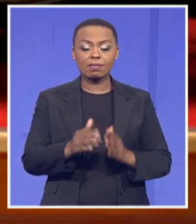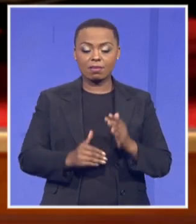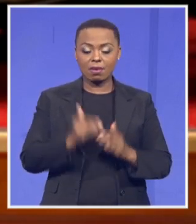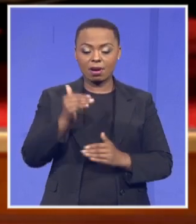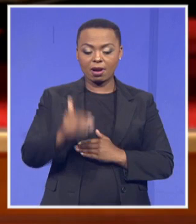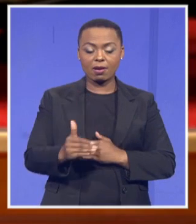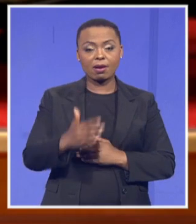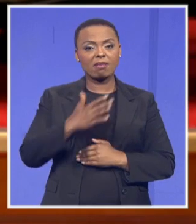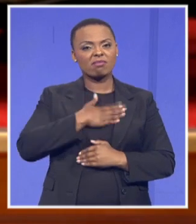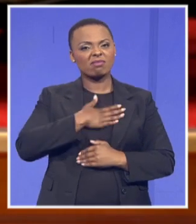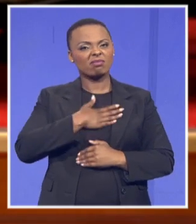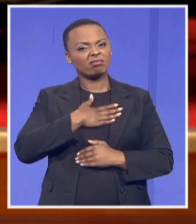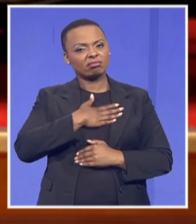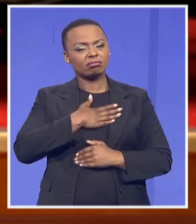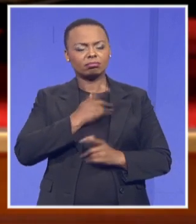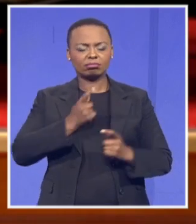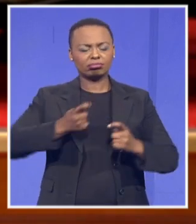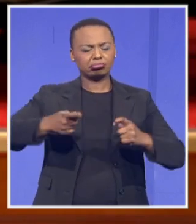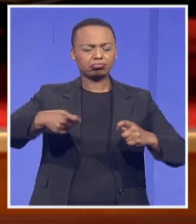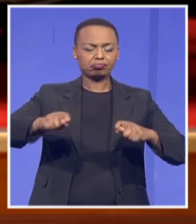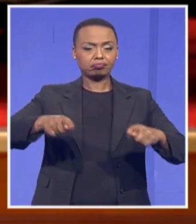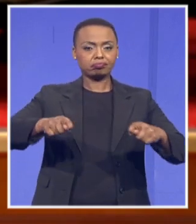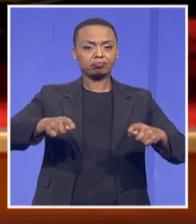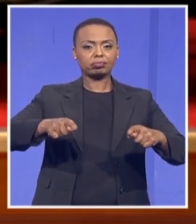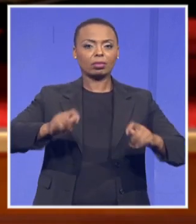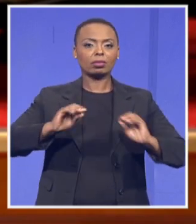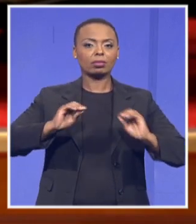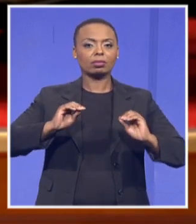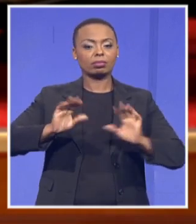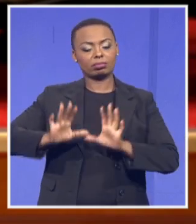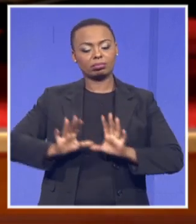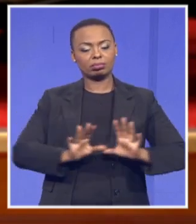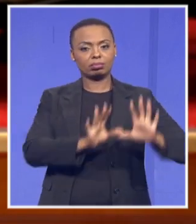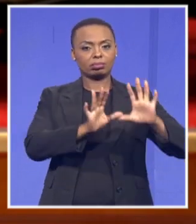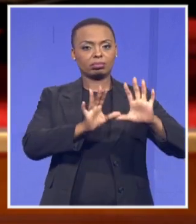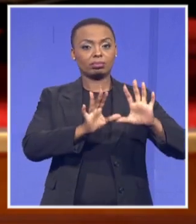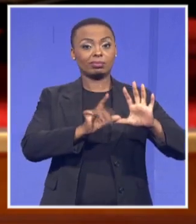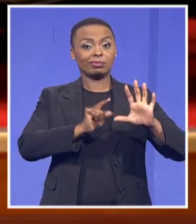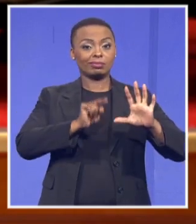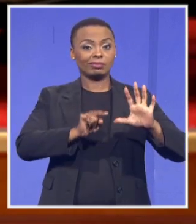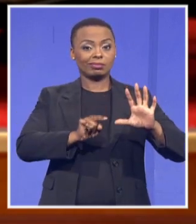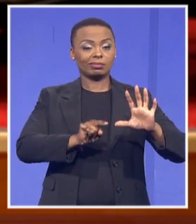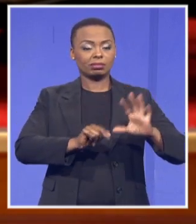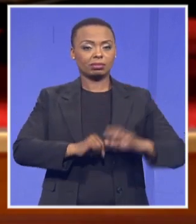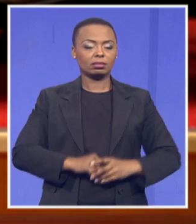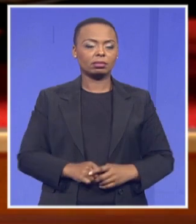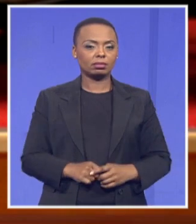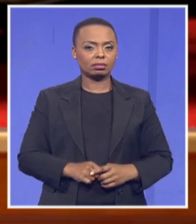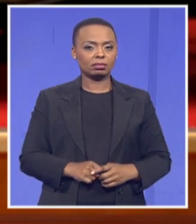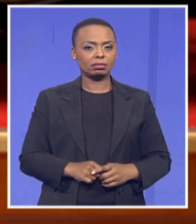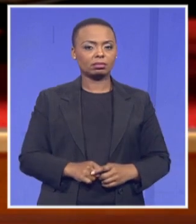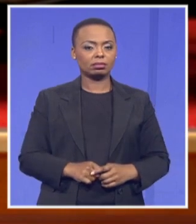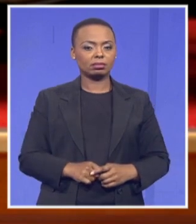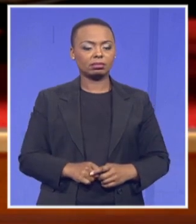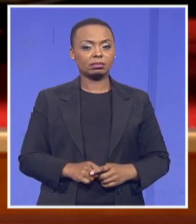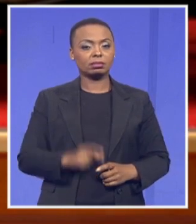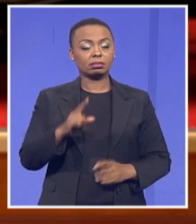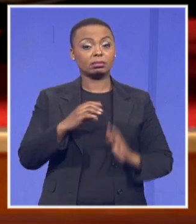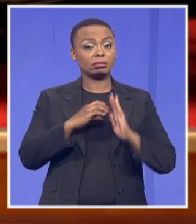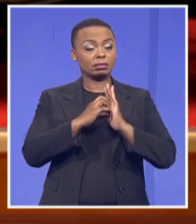the content. For instance, we talk of disarmament